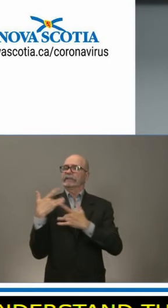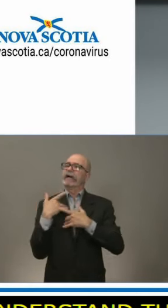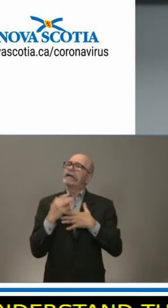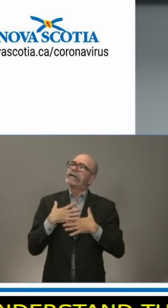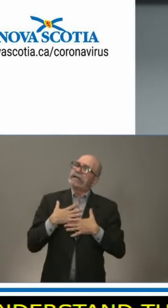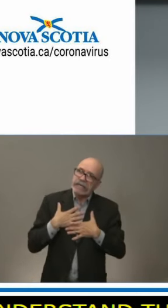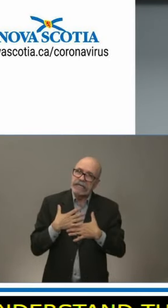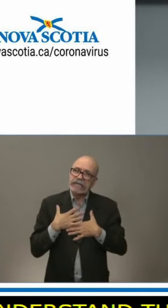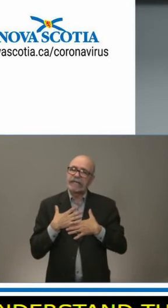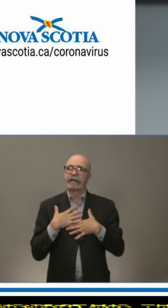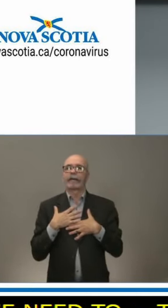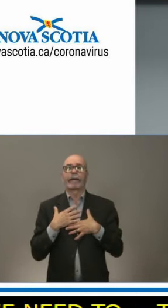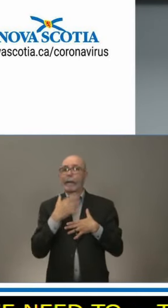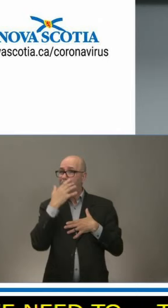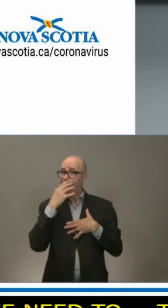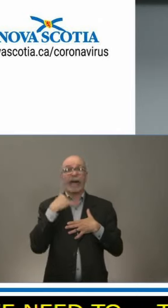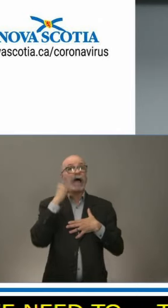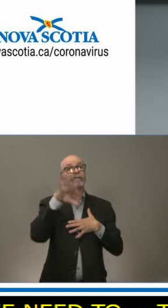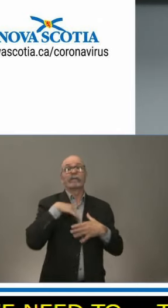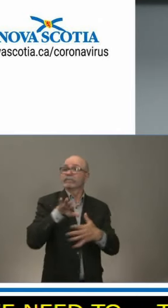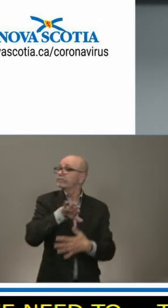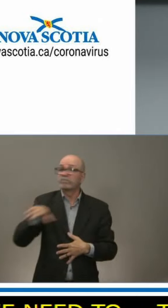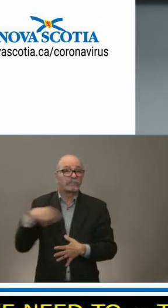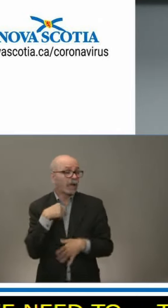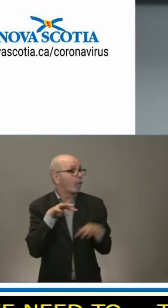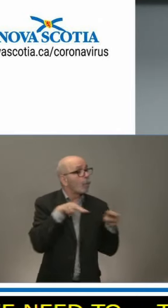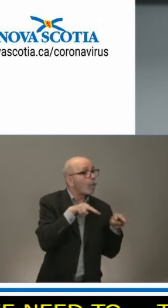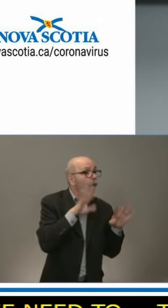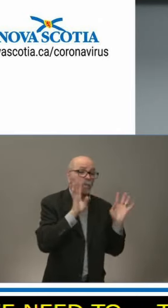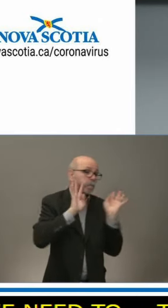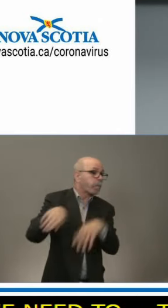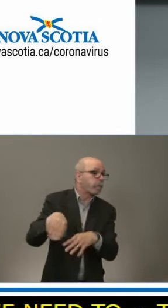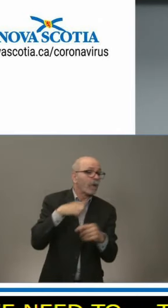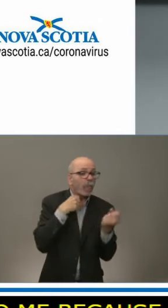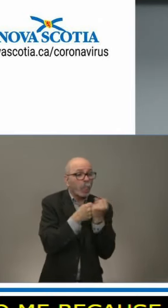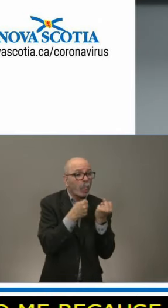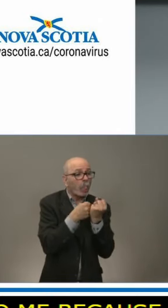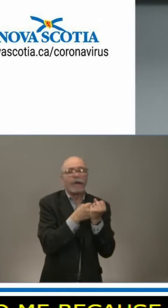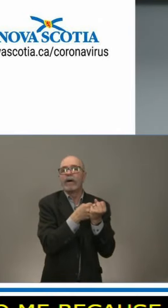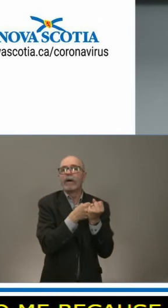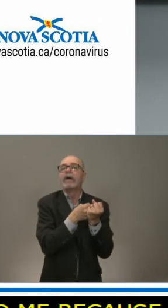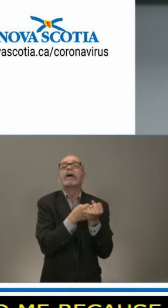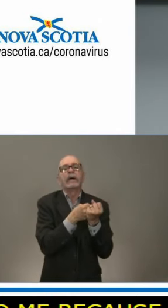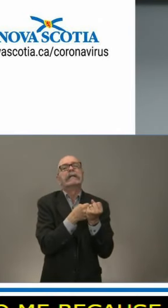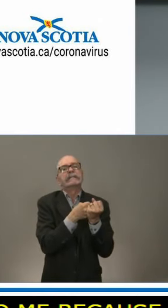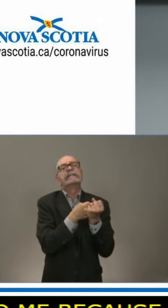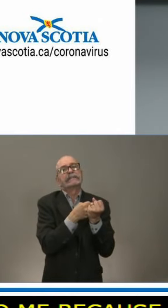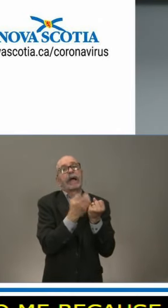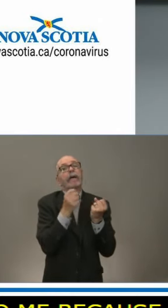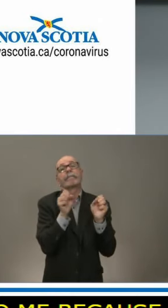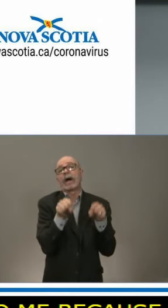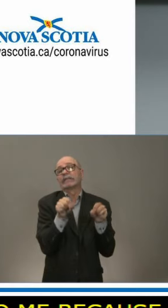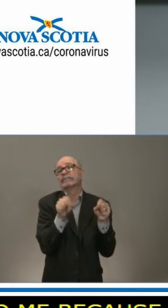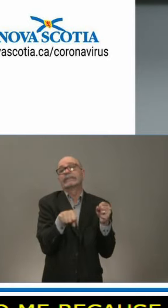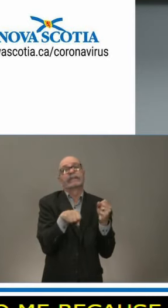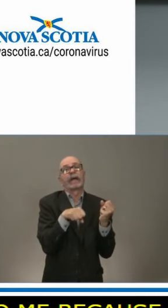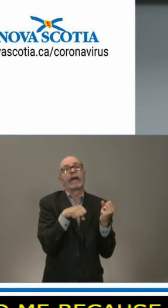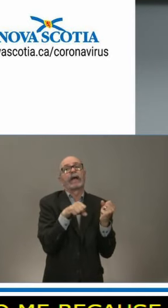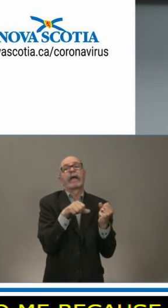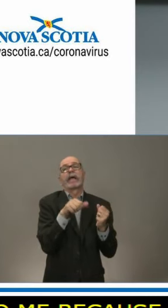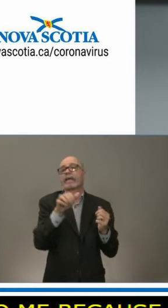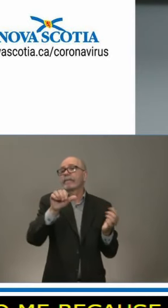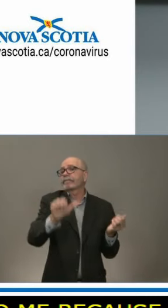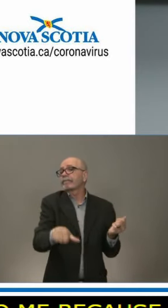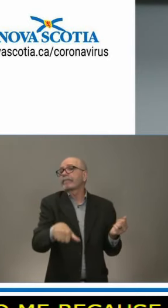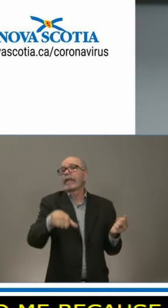out front of and support these communities, we already know that we have cases in the broader HRM